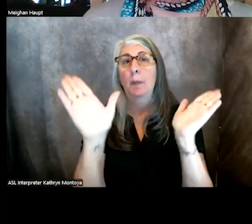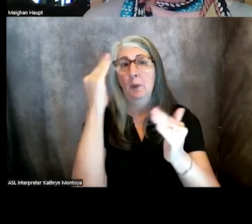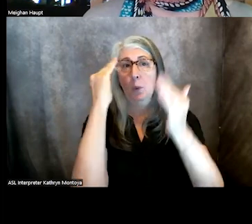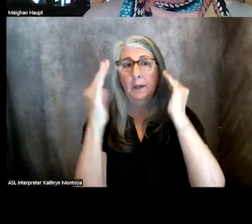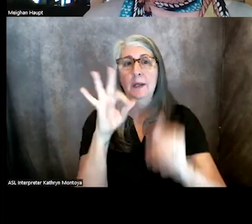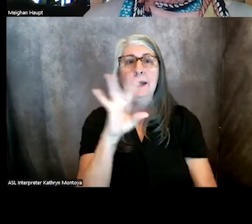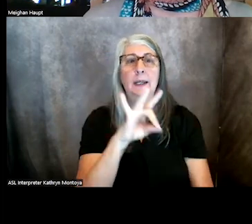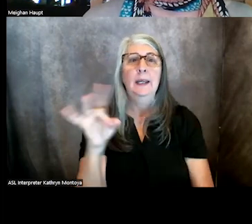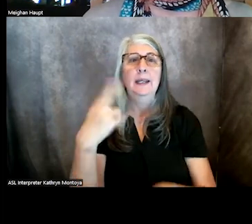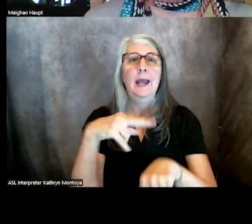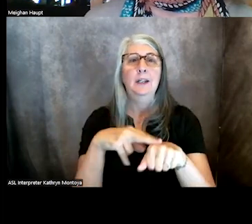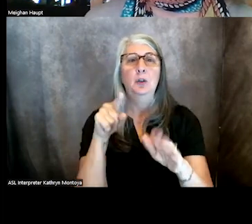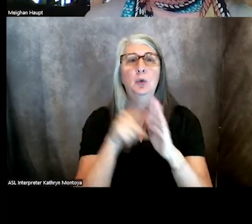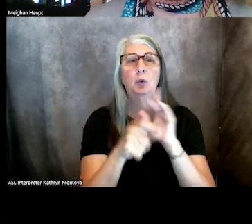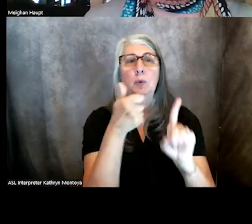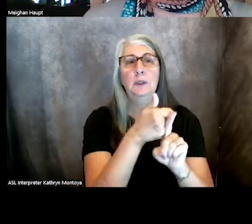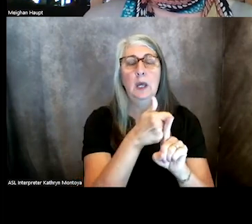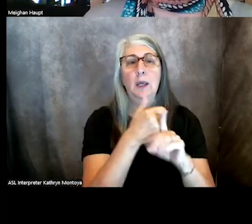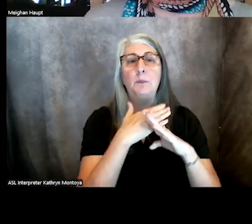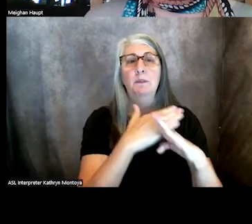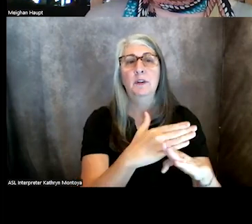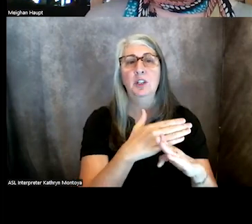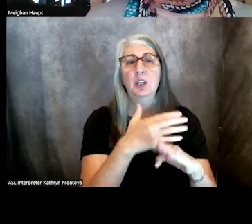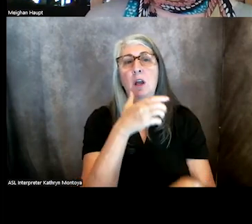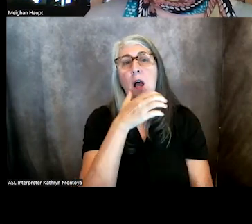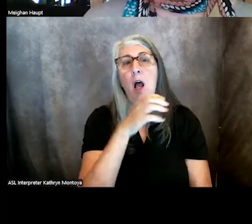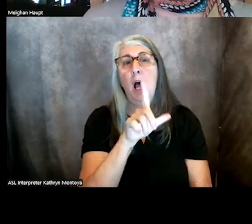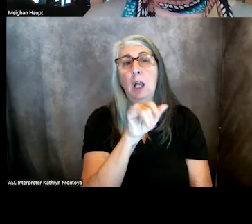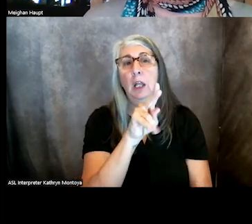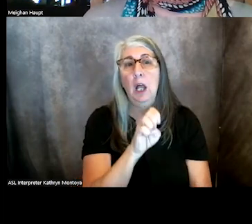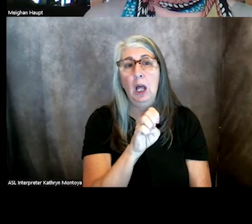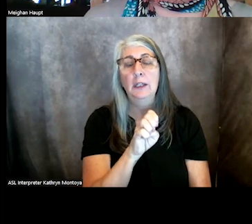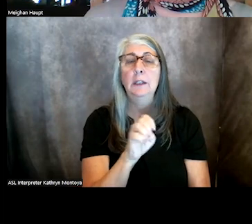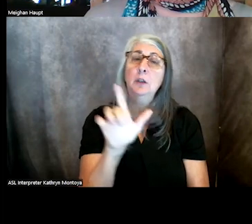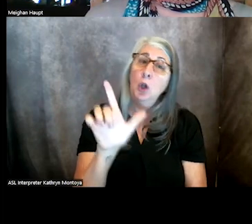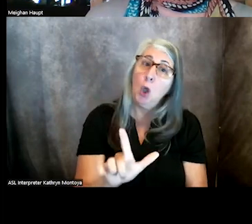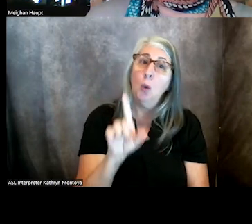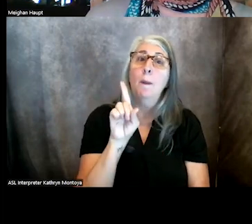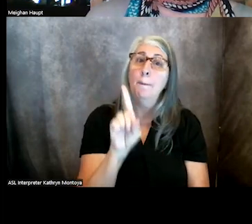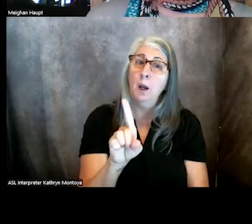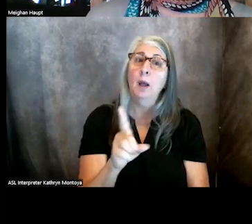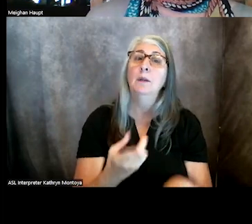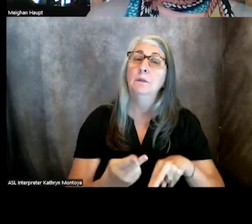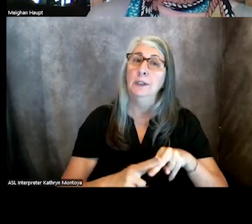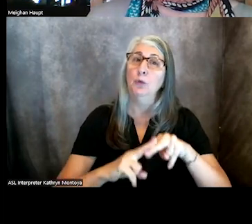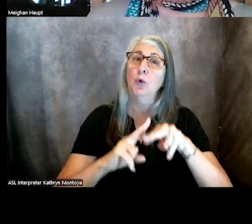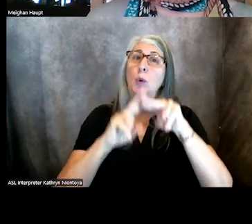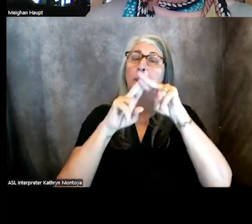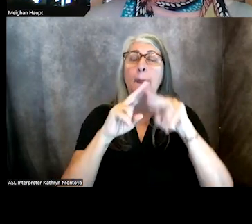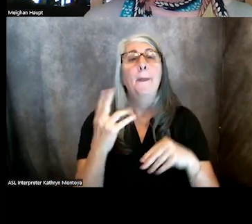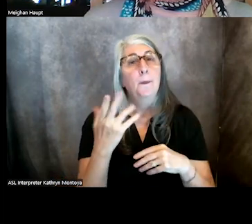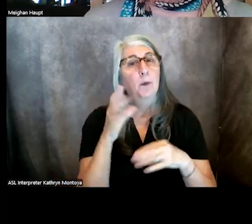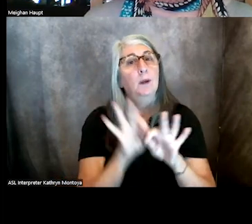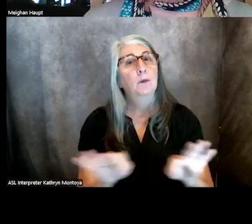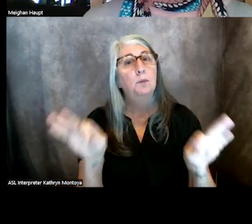Suicide Prevention Hotline is low, but it's growing. So that's an important piece. At this